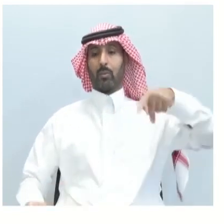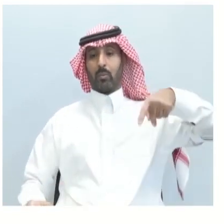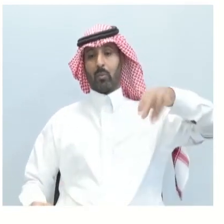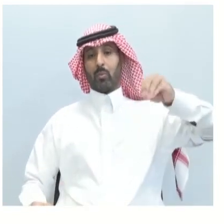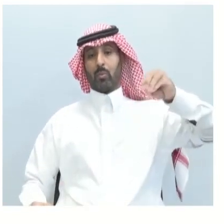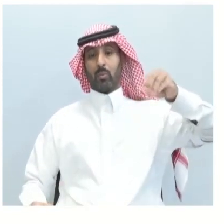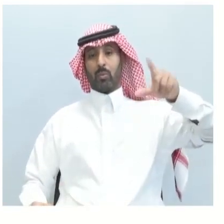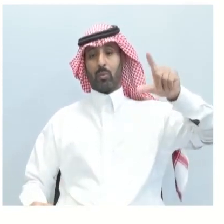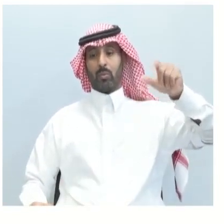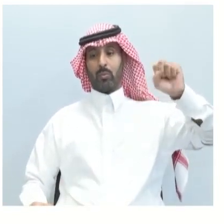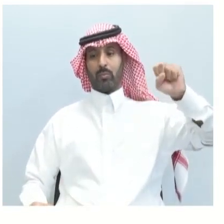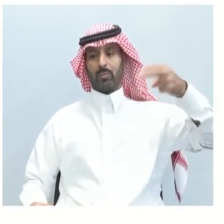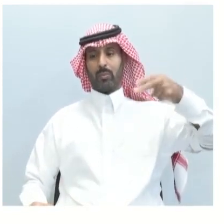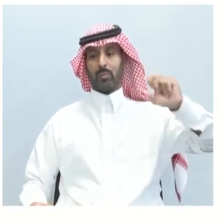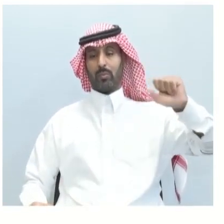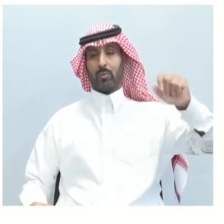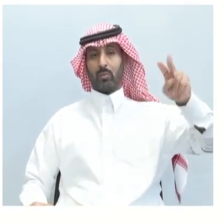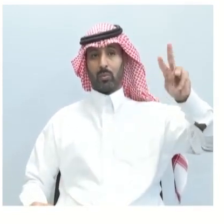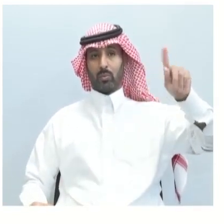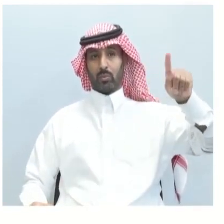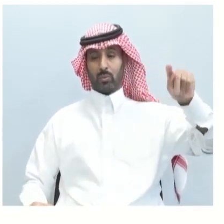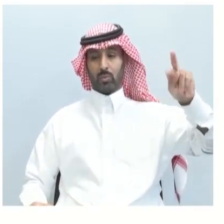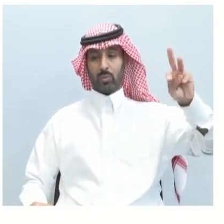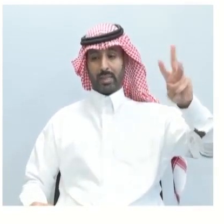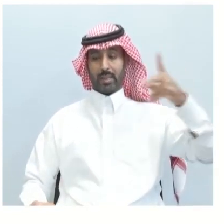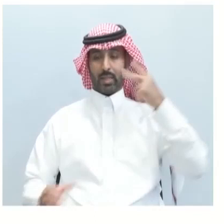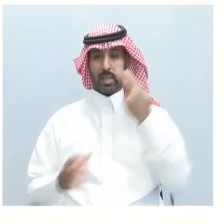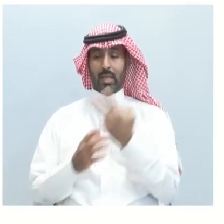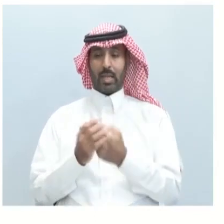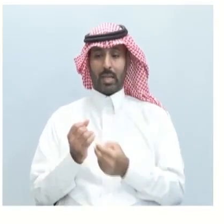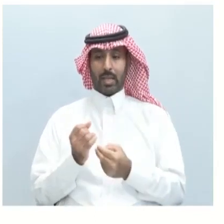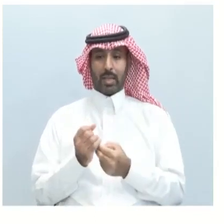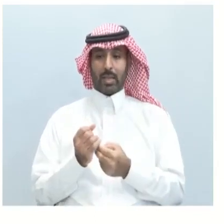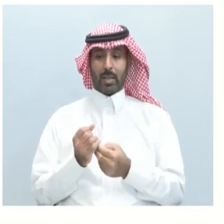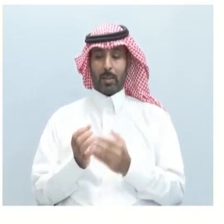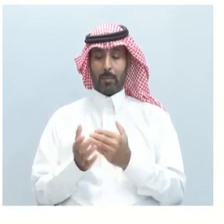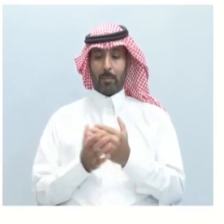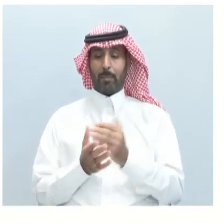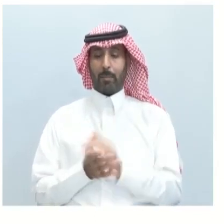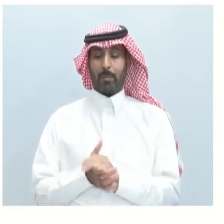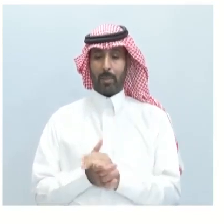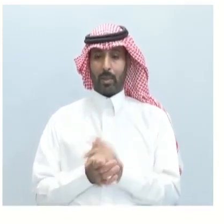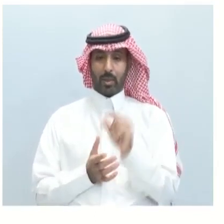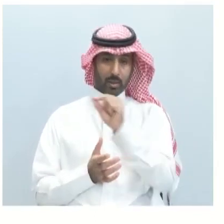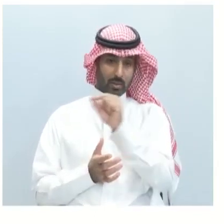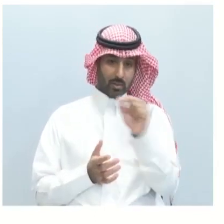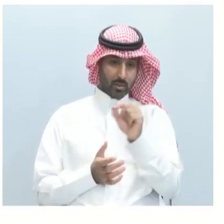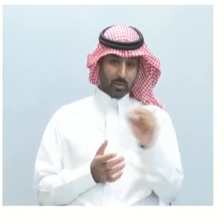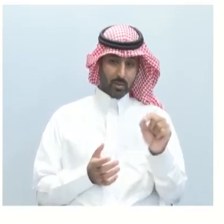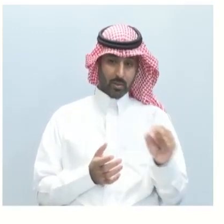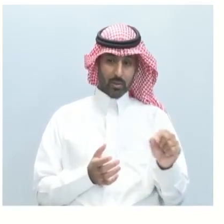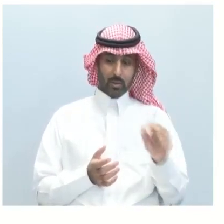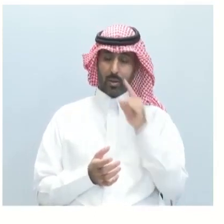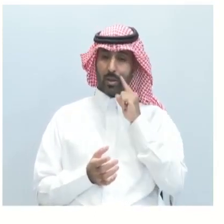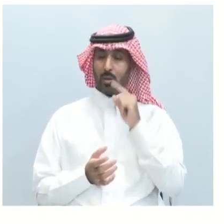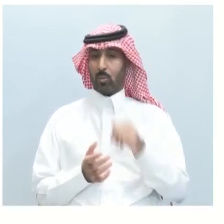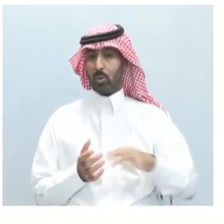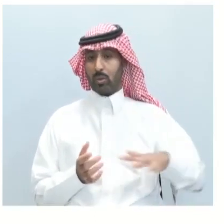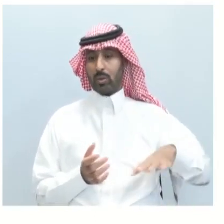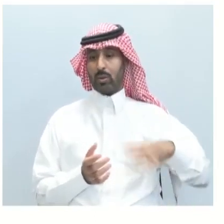The second sentence, just take a look, highlight some of the words that can help you. For example, executive